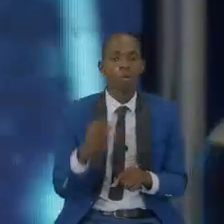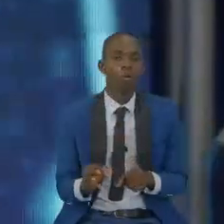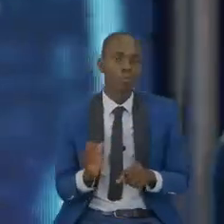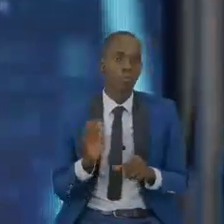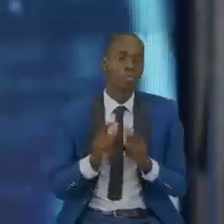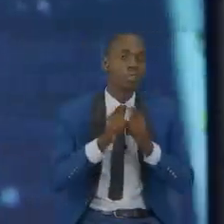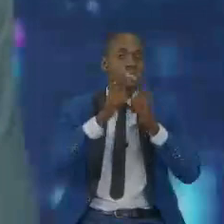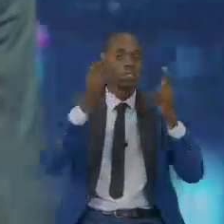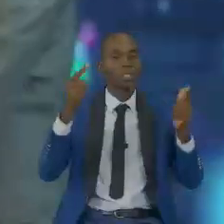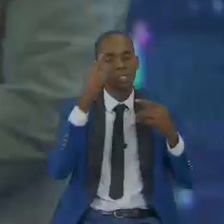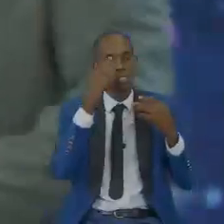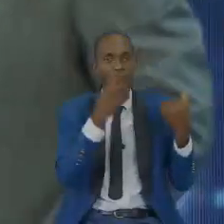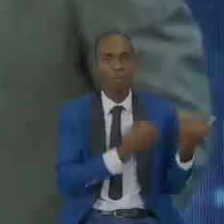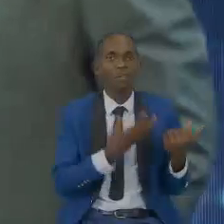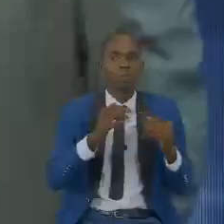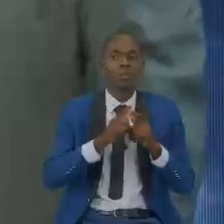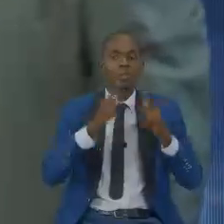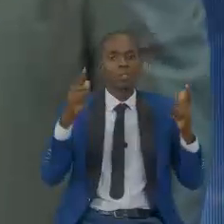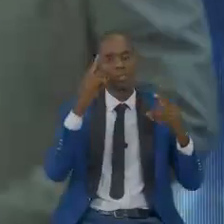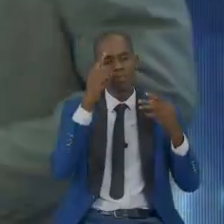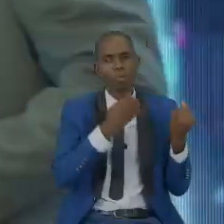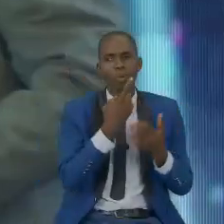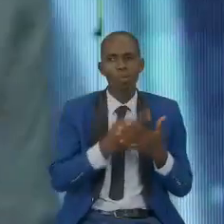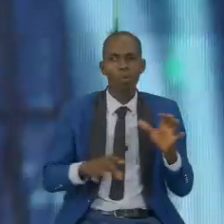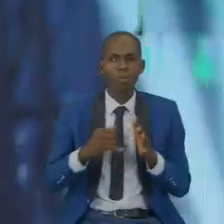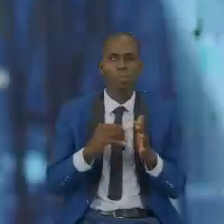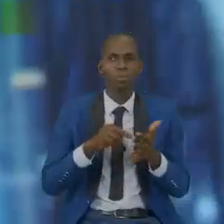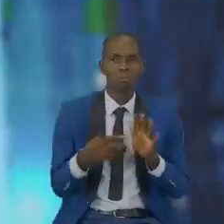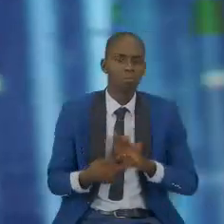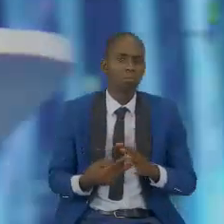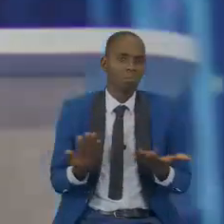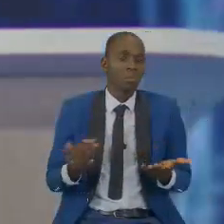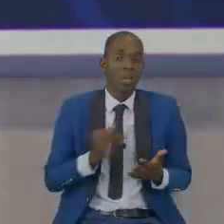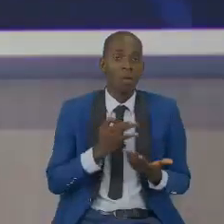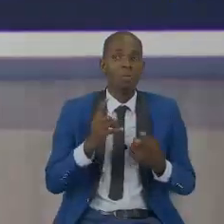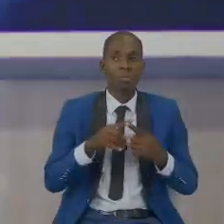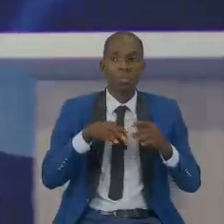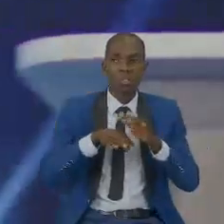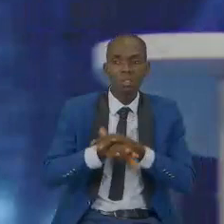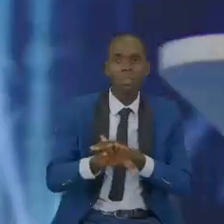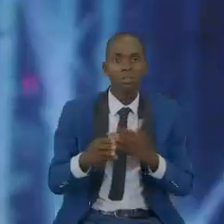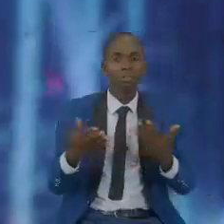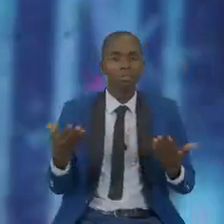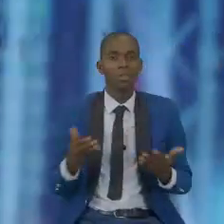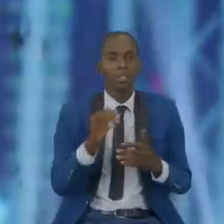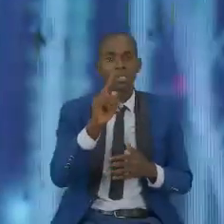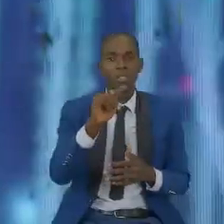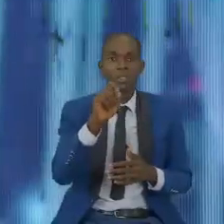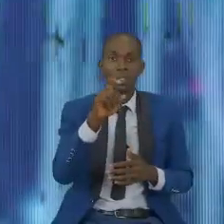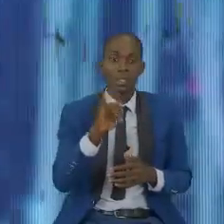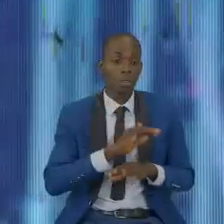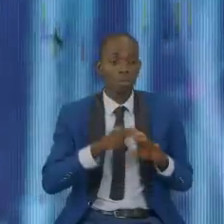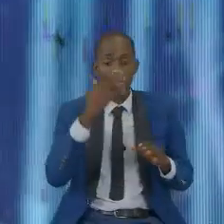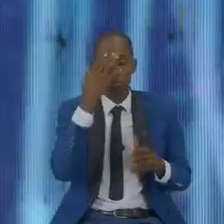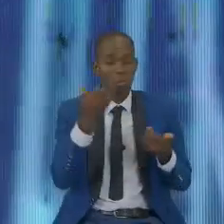faith. Surpassing faith. What does that mean? I want to enter a taxi. I didn't know the driver